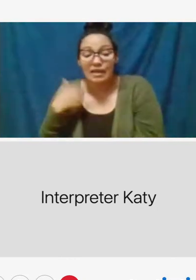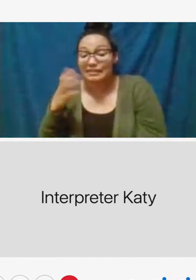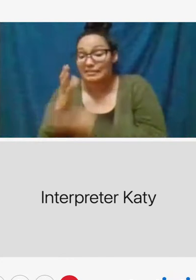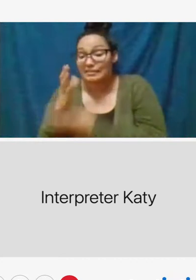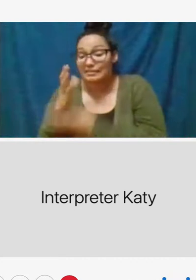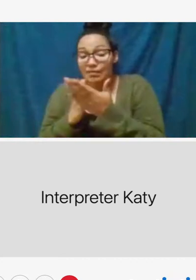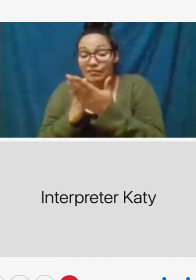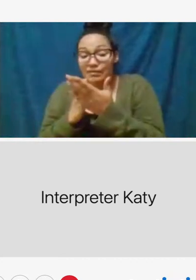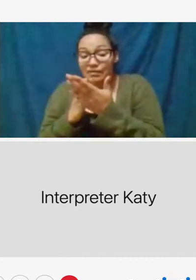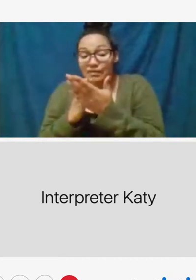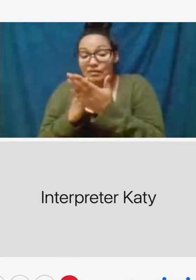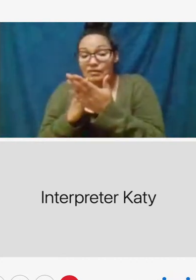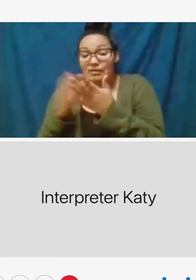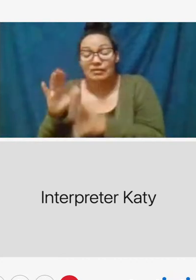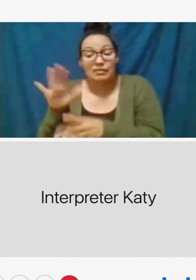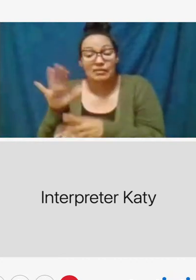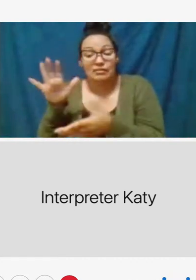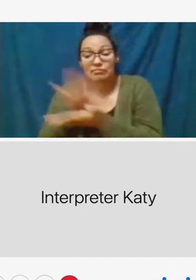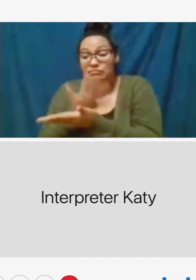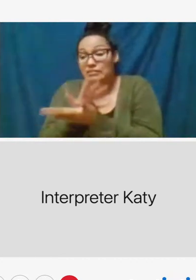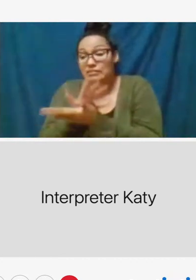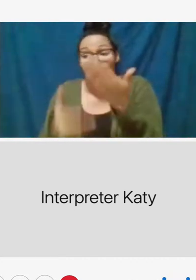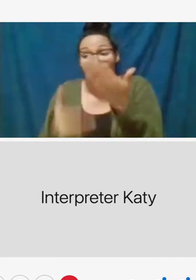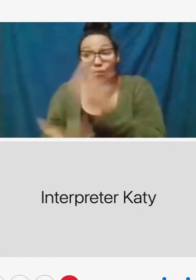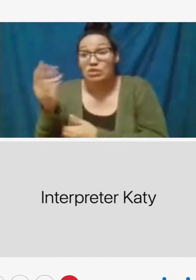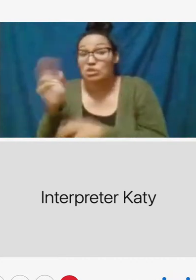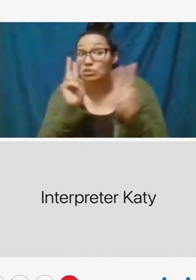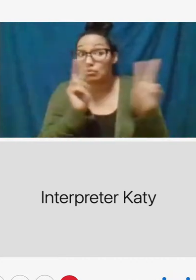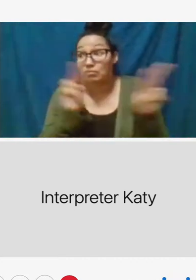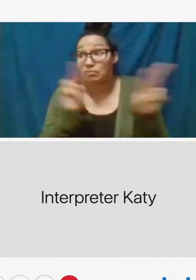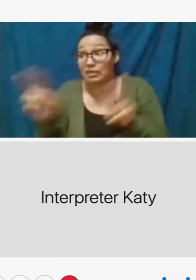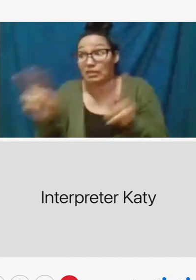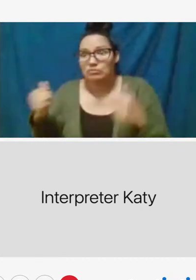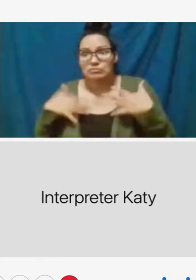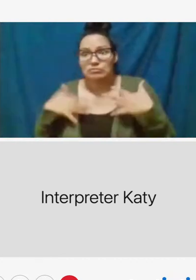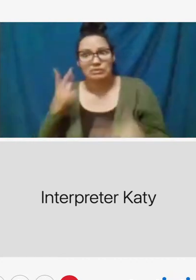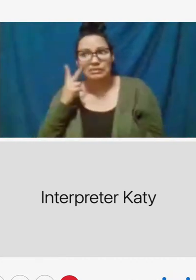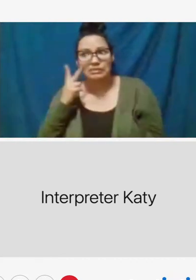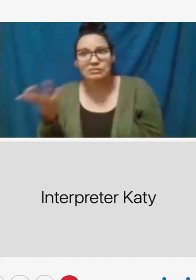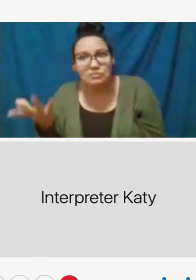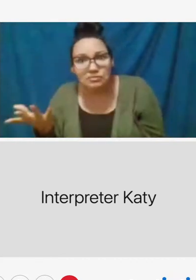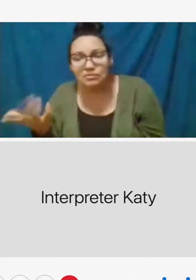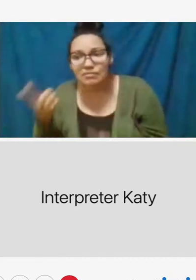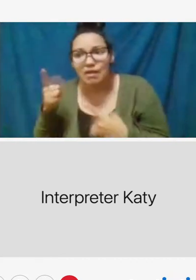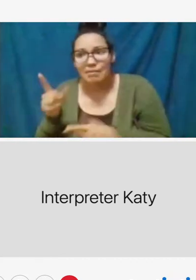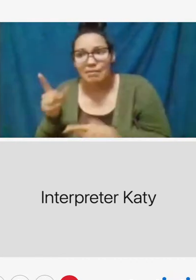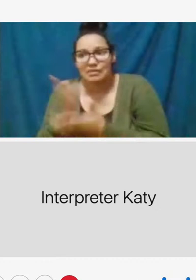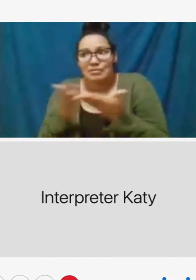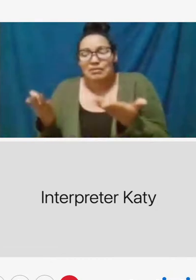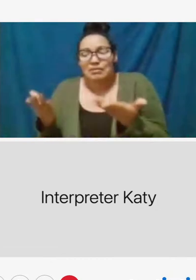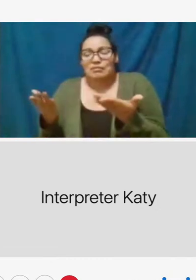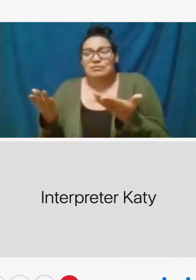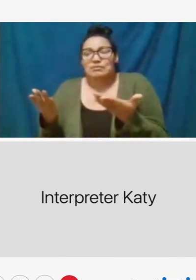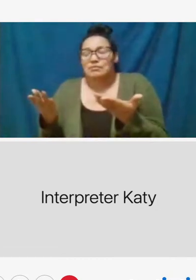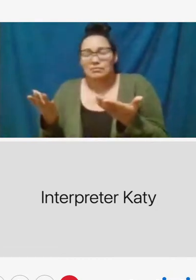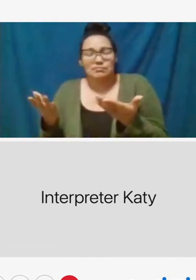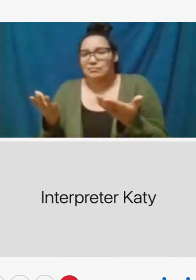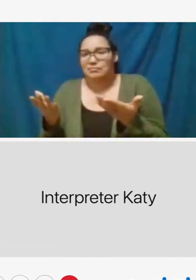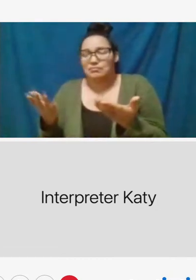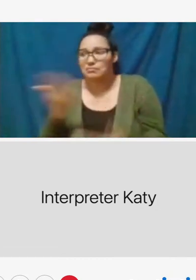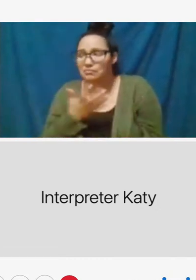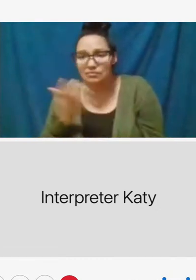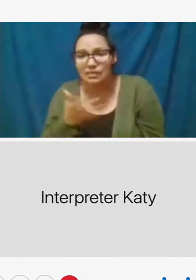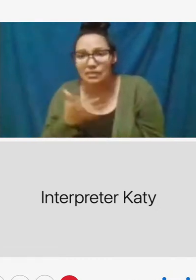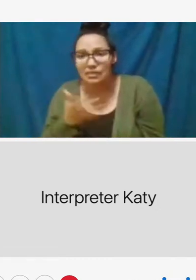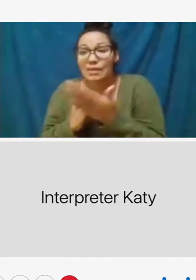and it it was scary to see some of the things that were going on some of the sibling I would say brothers